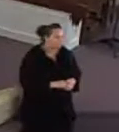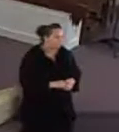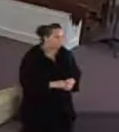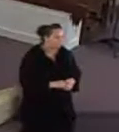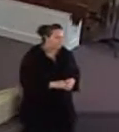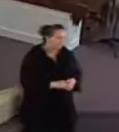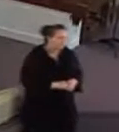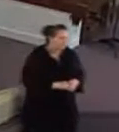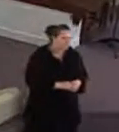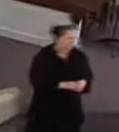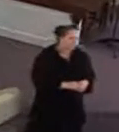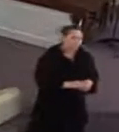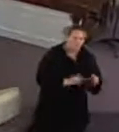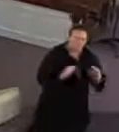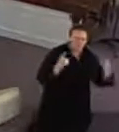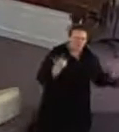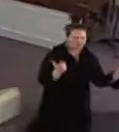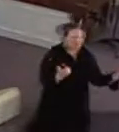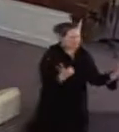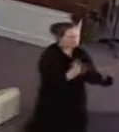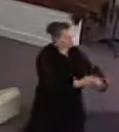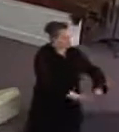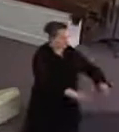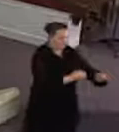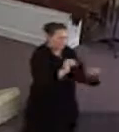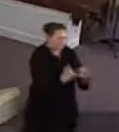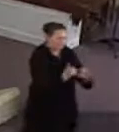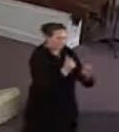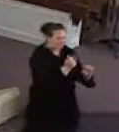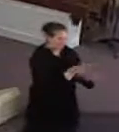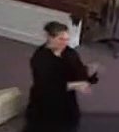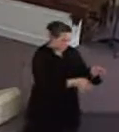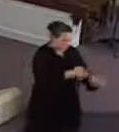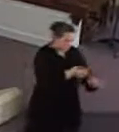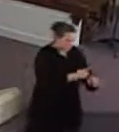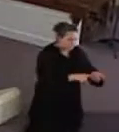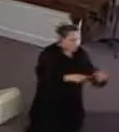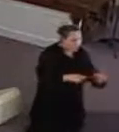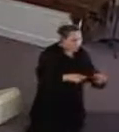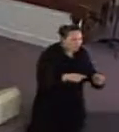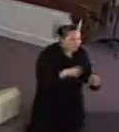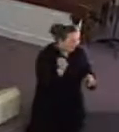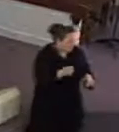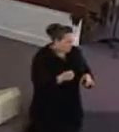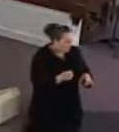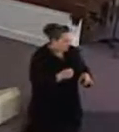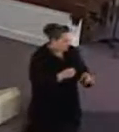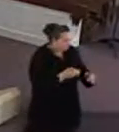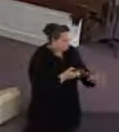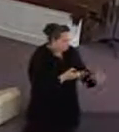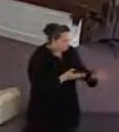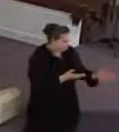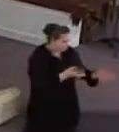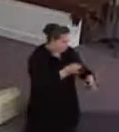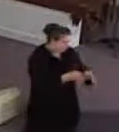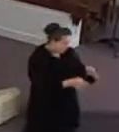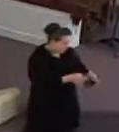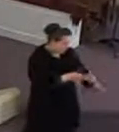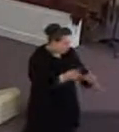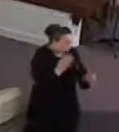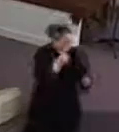Come on, we all deserve immediate justice, but what we need is delayed justice. We need